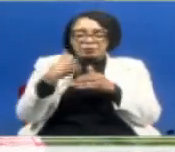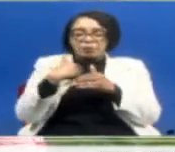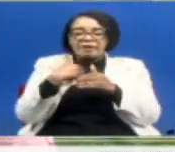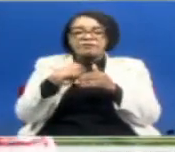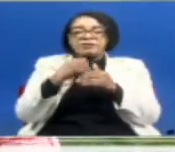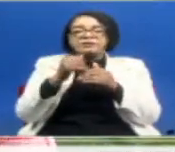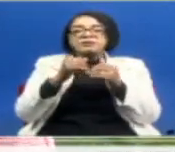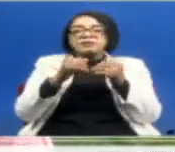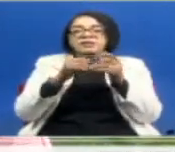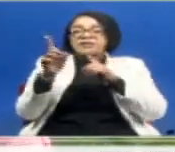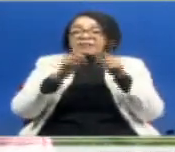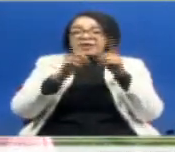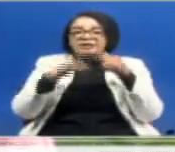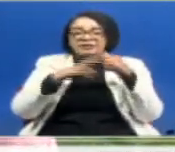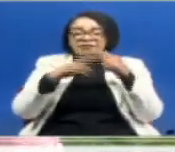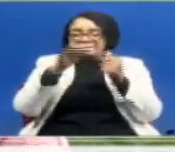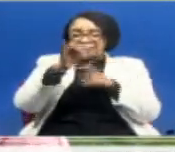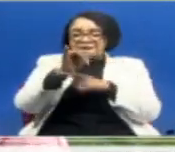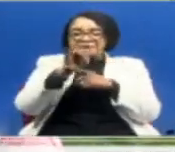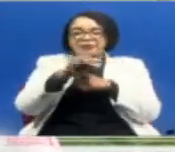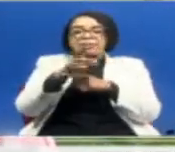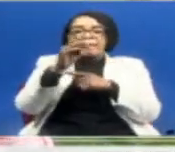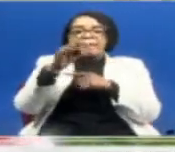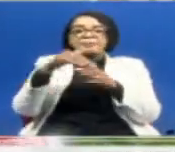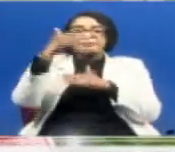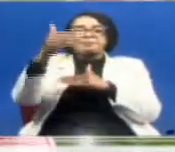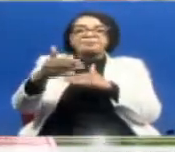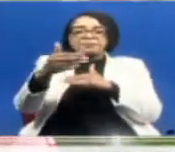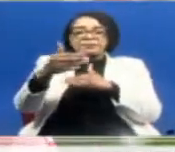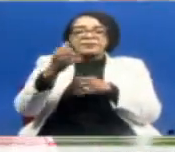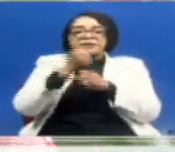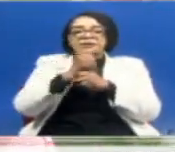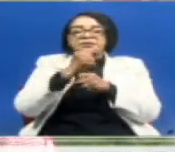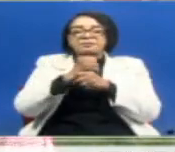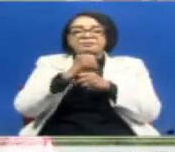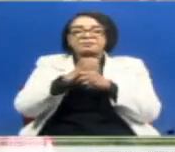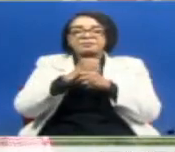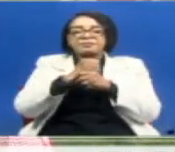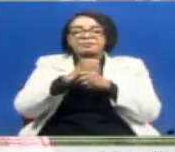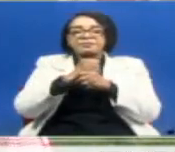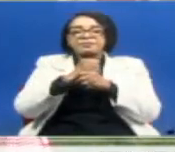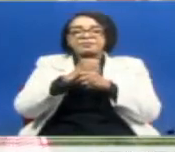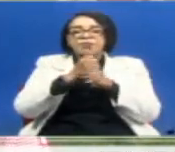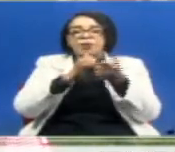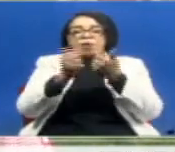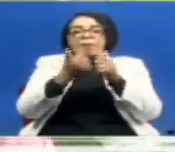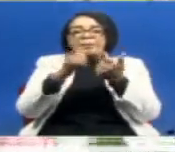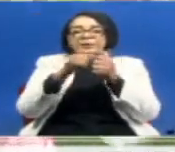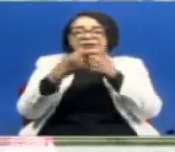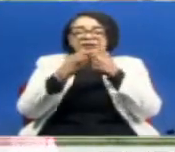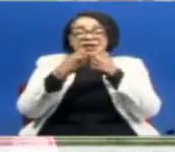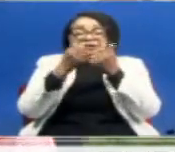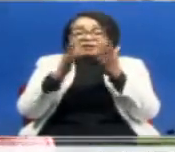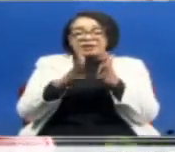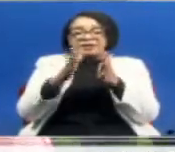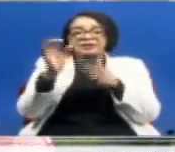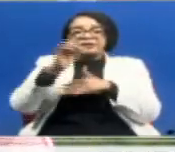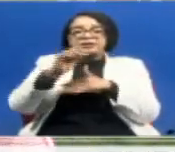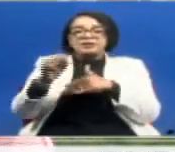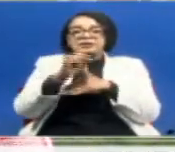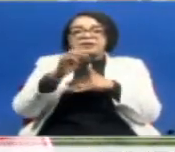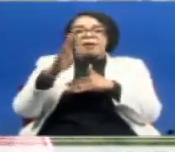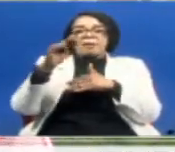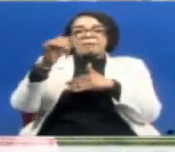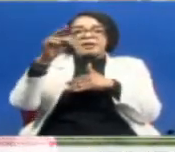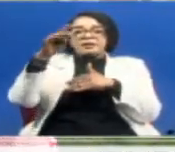and win it. That we've done already. The next task ahead definitely is going to compete in the Challenger Series. There's one in Madrid, there's